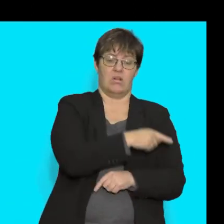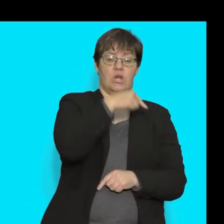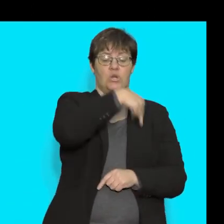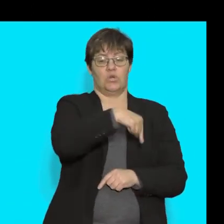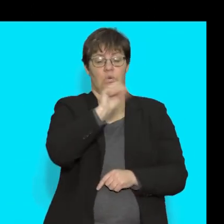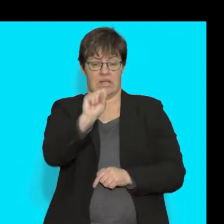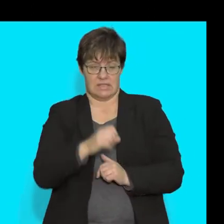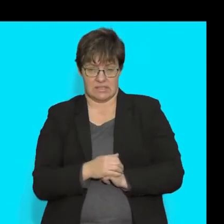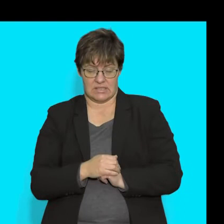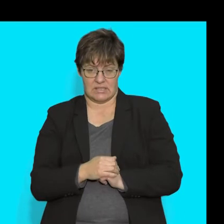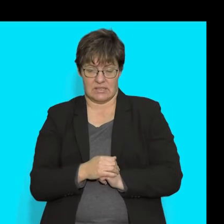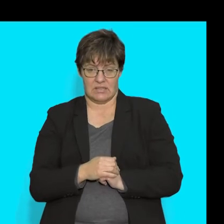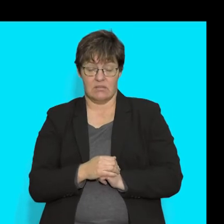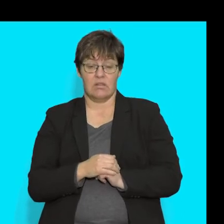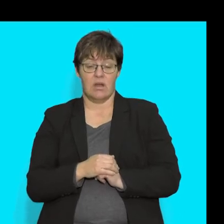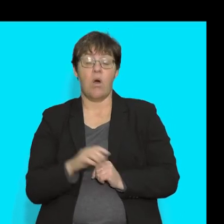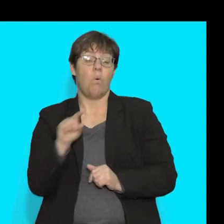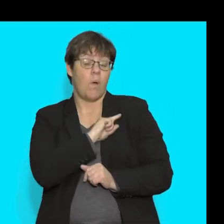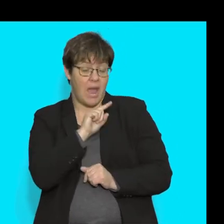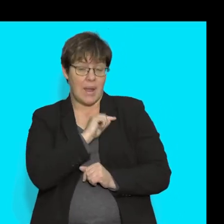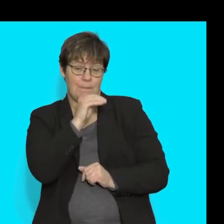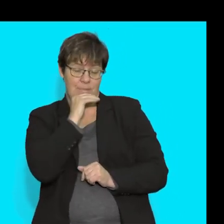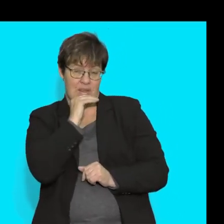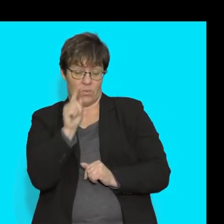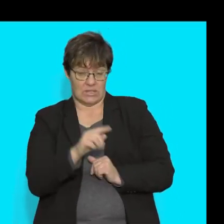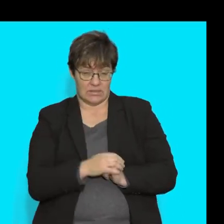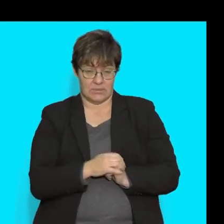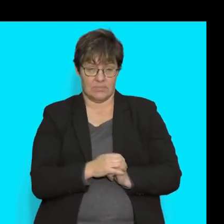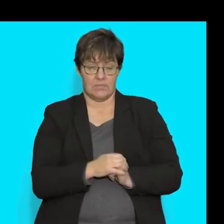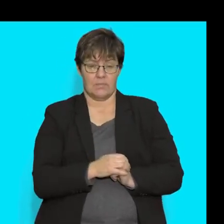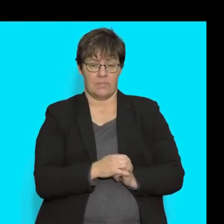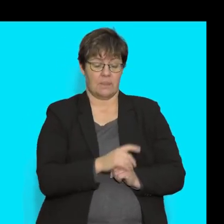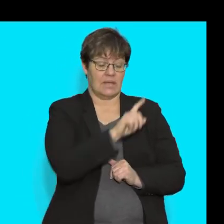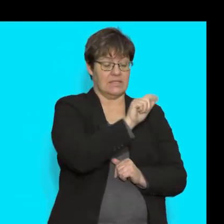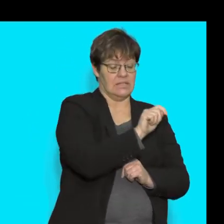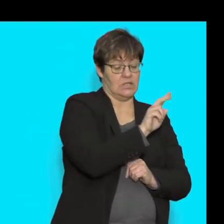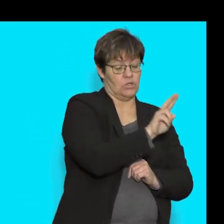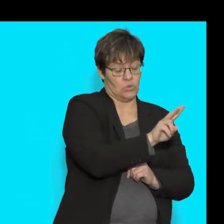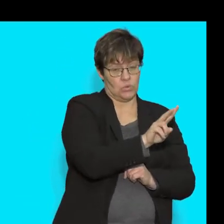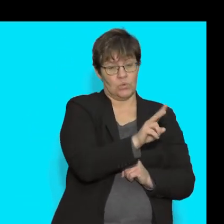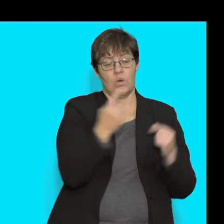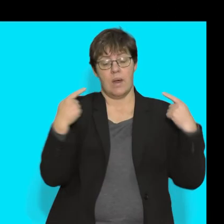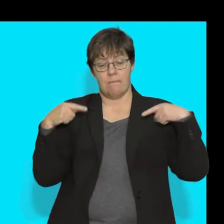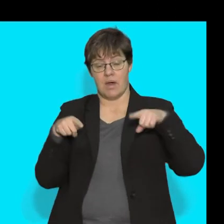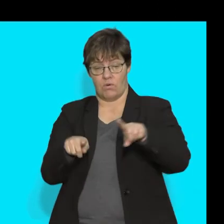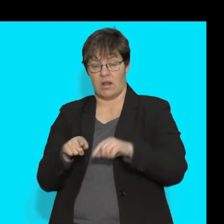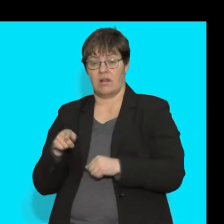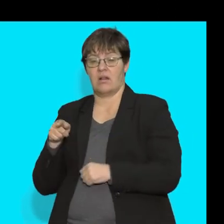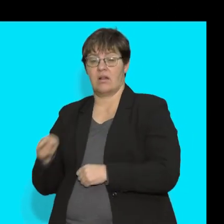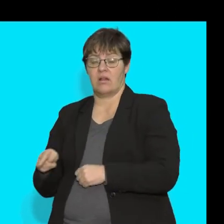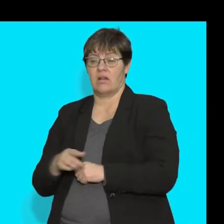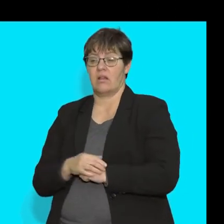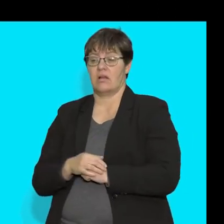to QS. So as a result, it means that TU is parallel